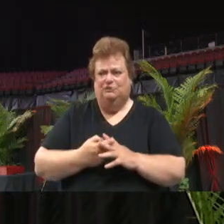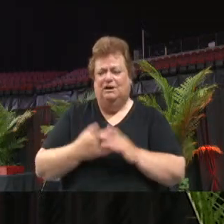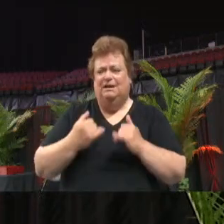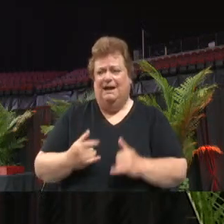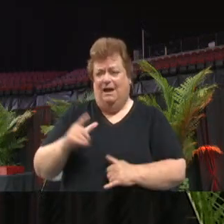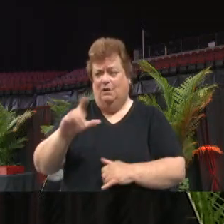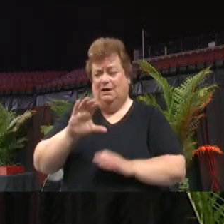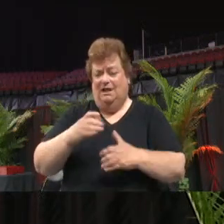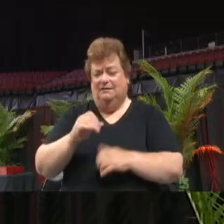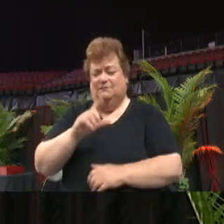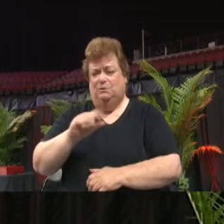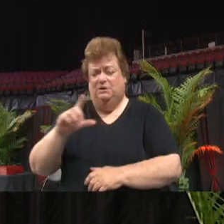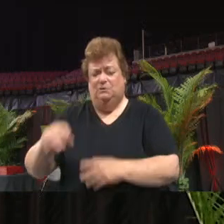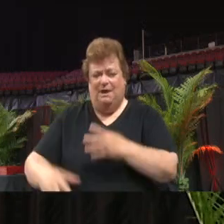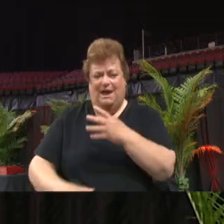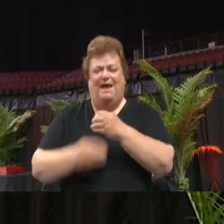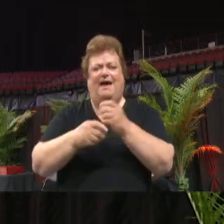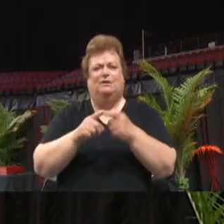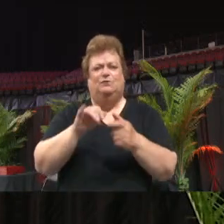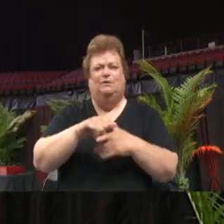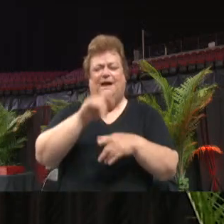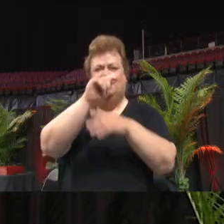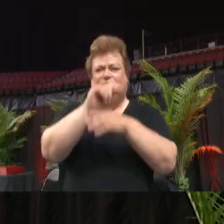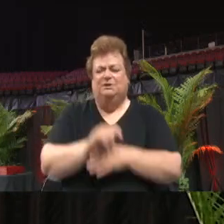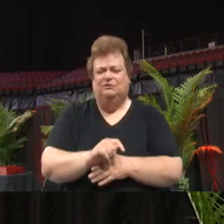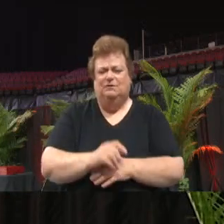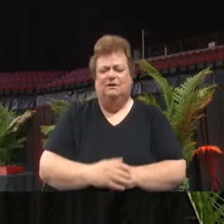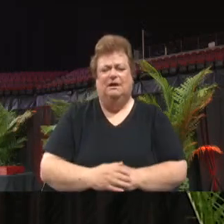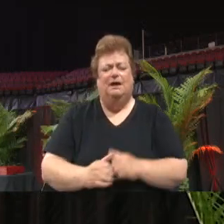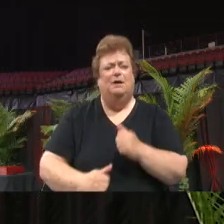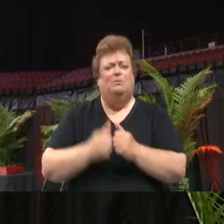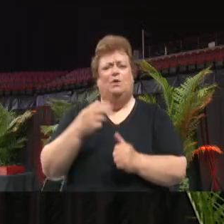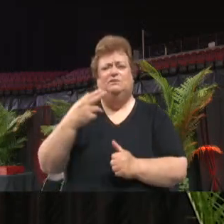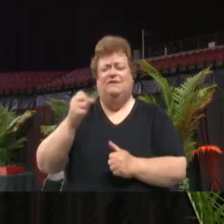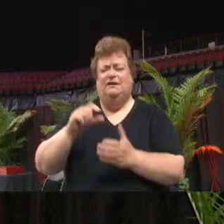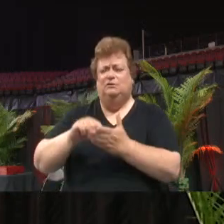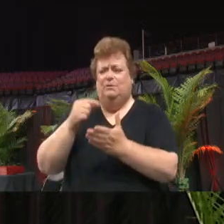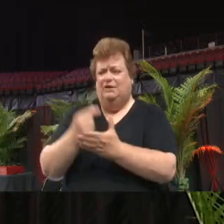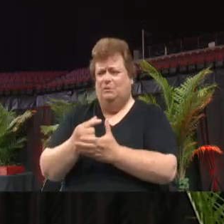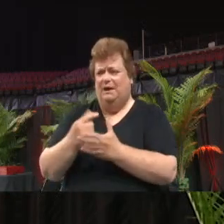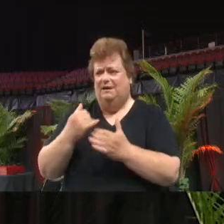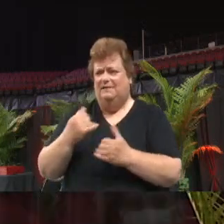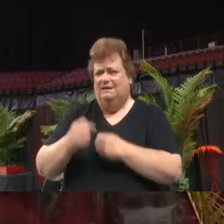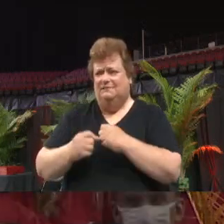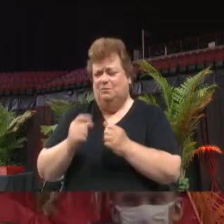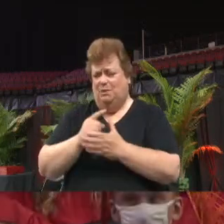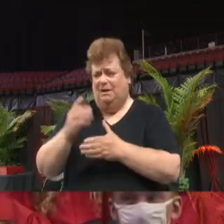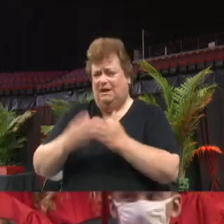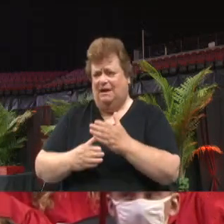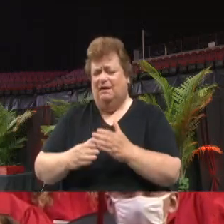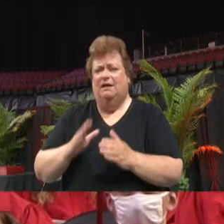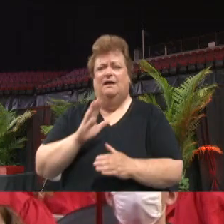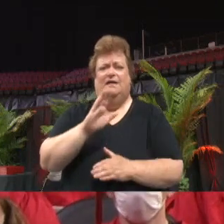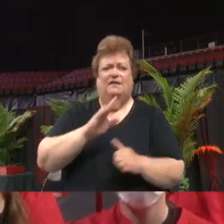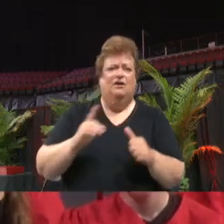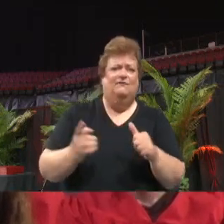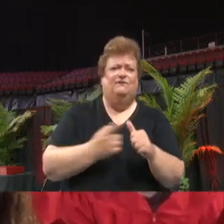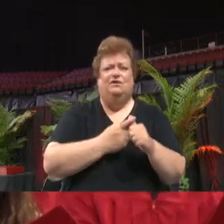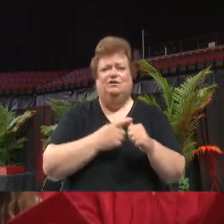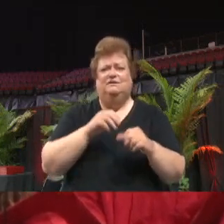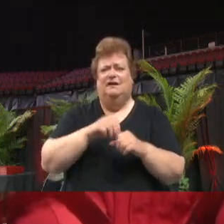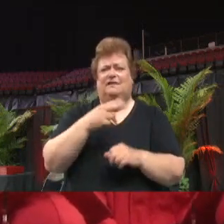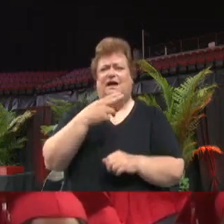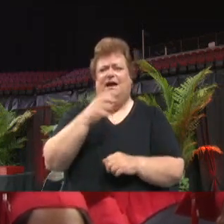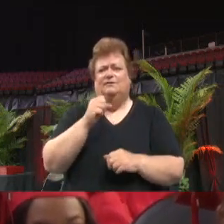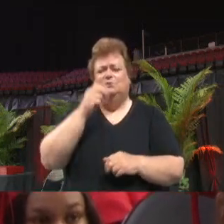rich tradition. Most high schools graduating this weekend are the first in their high school's history